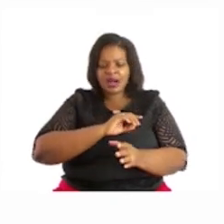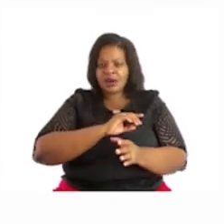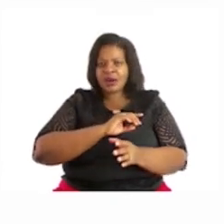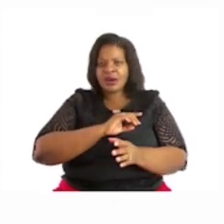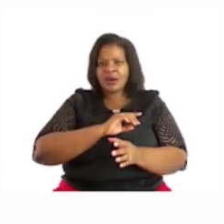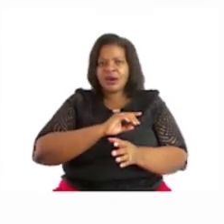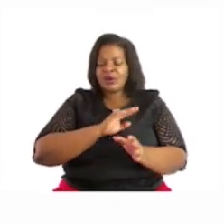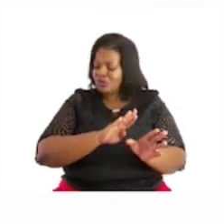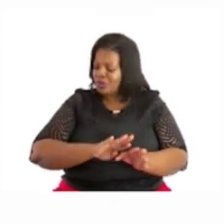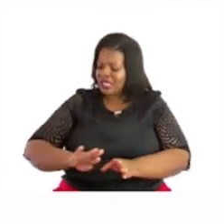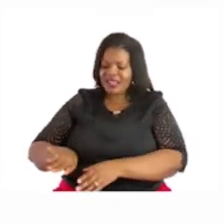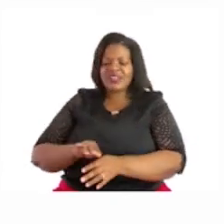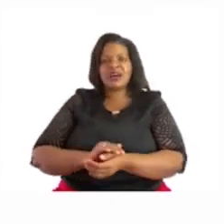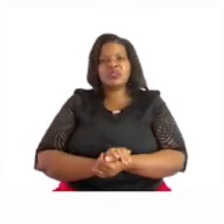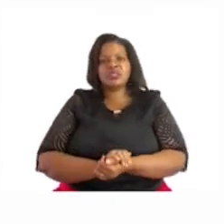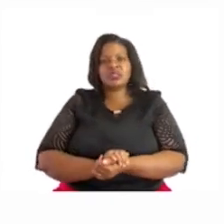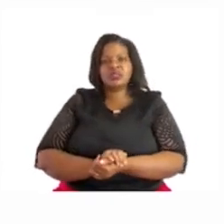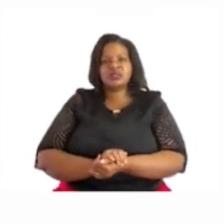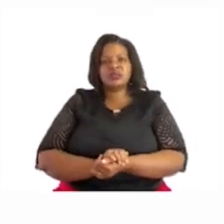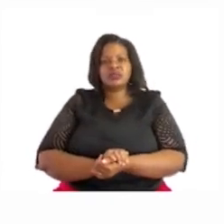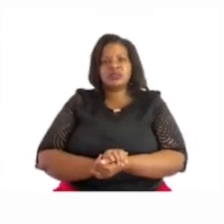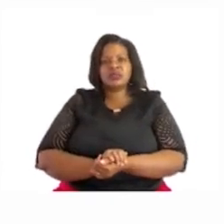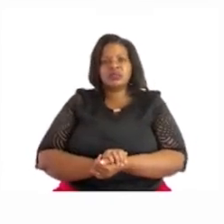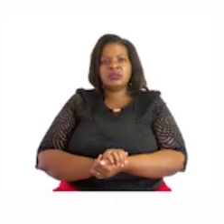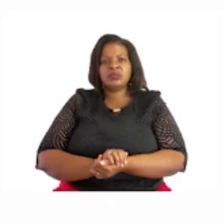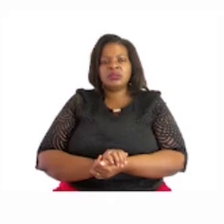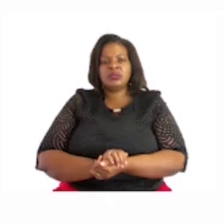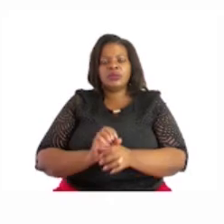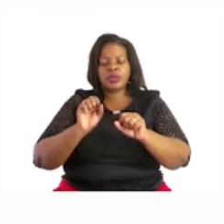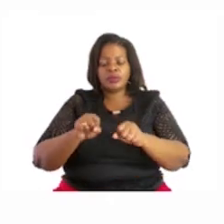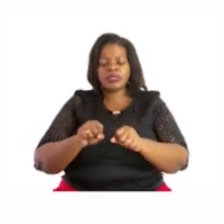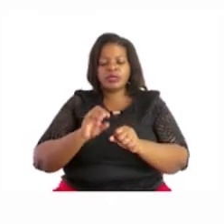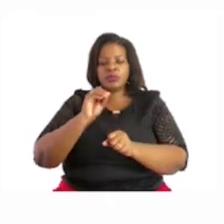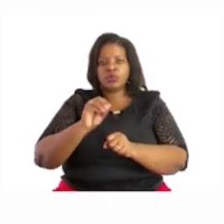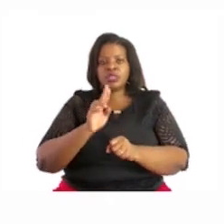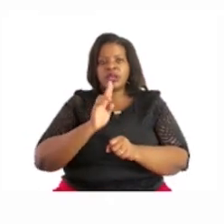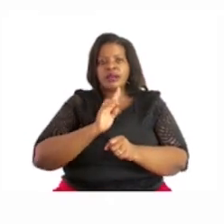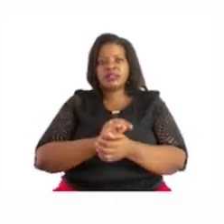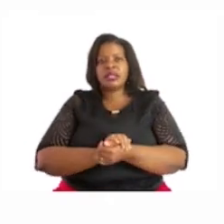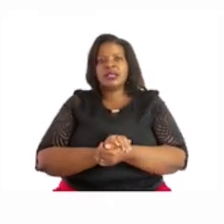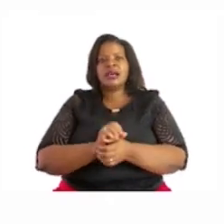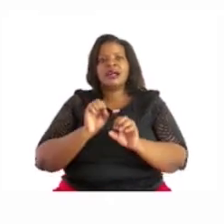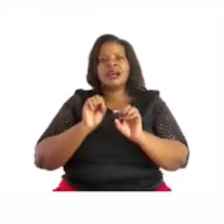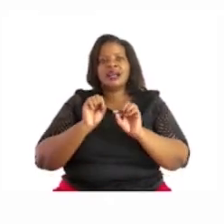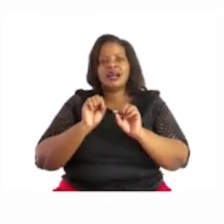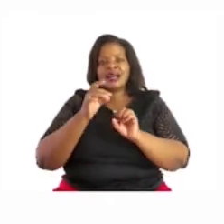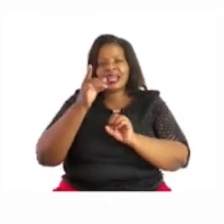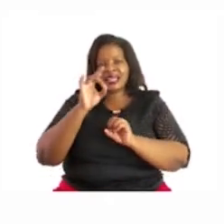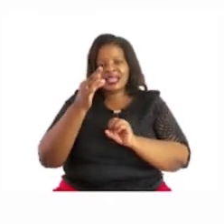it out? So you have to give a reason there. So number 8 and 9, you have to